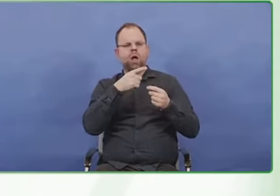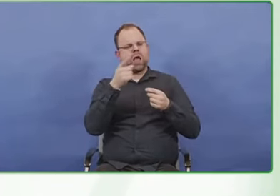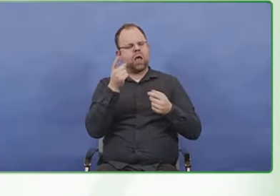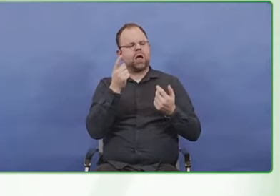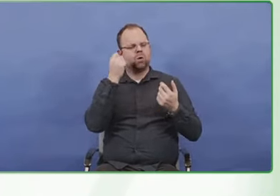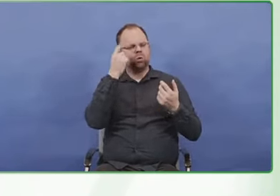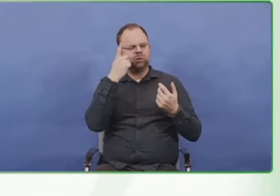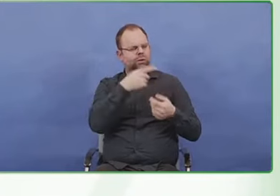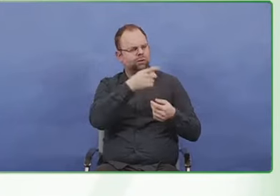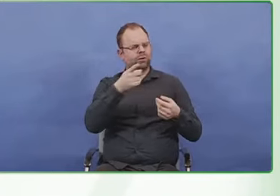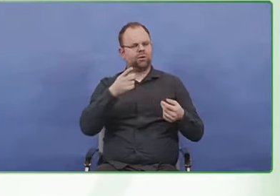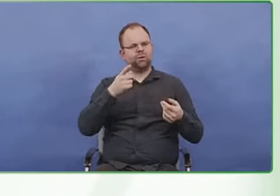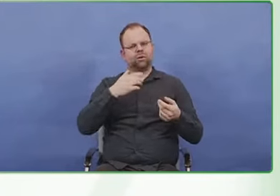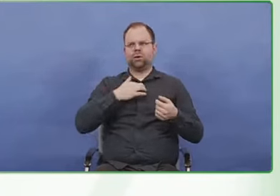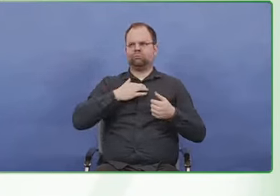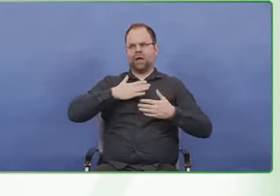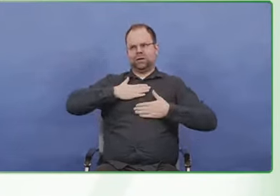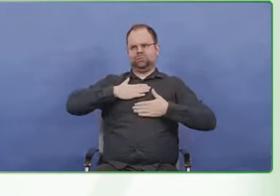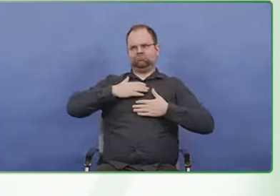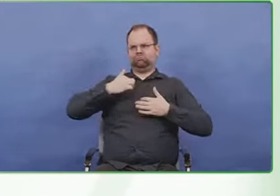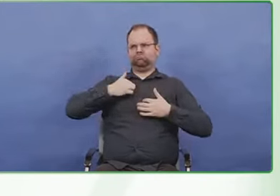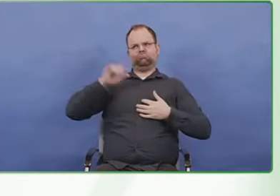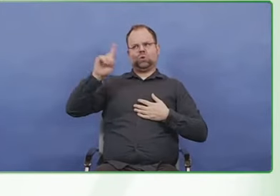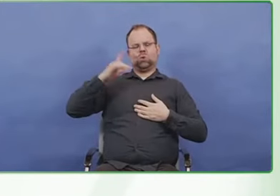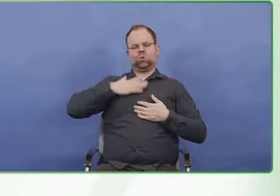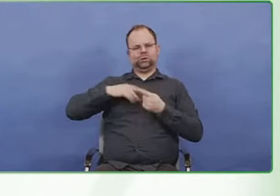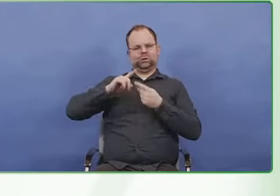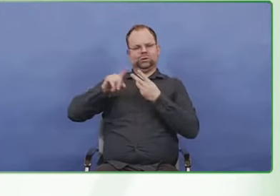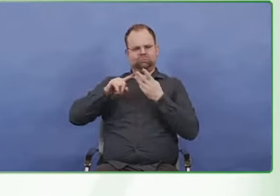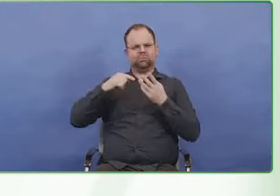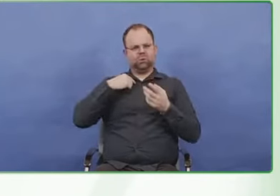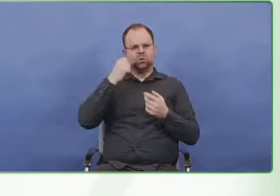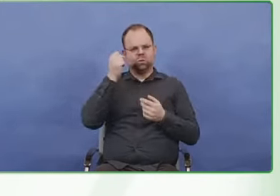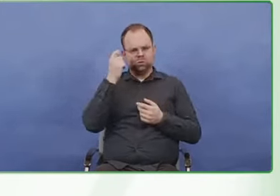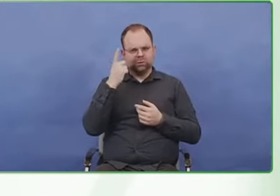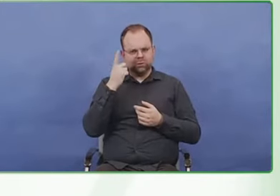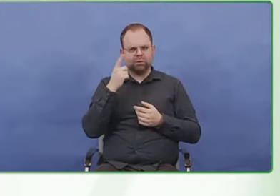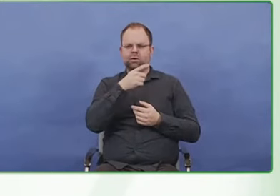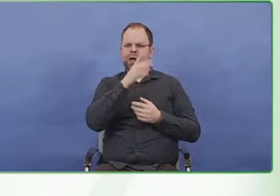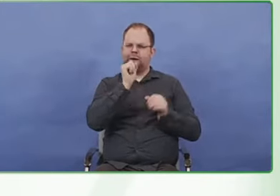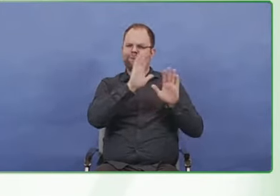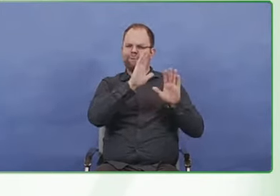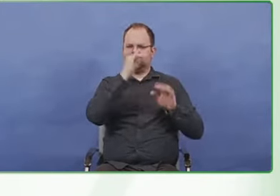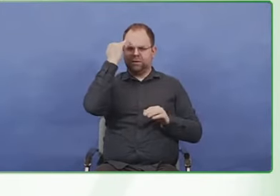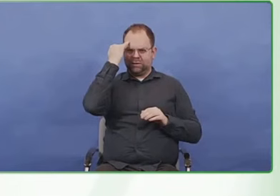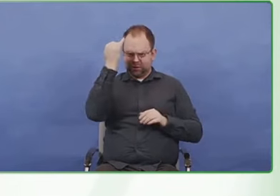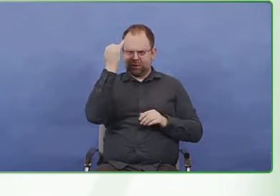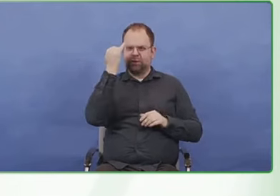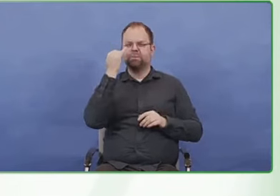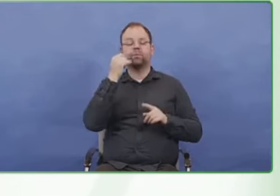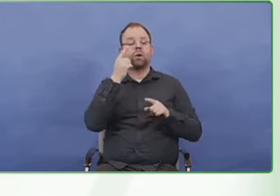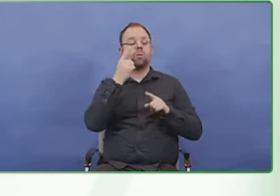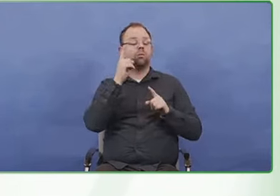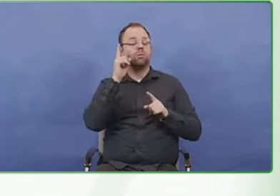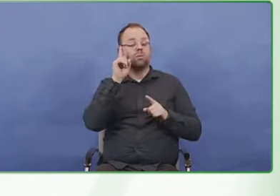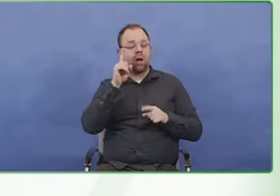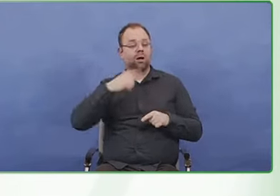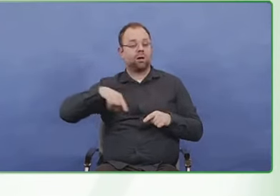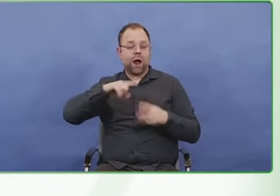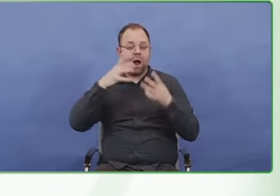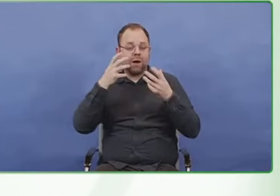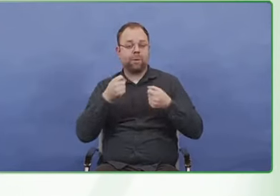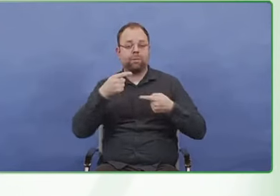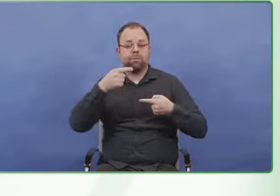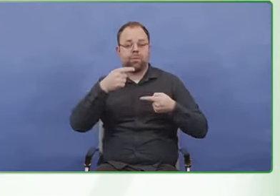the harsher the measures and the more immediate actions could be taken. And the fact that many of the